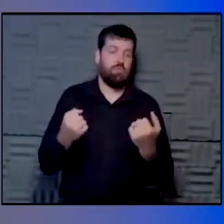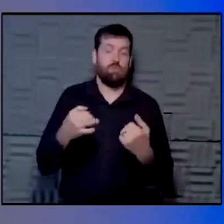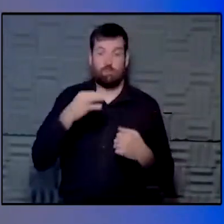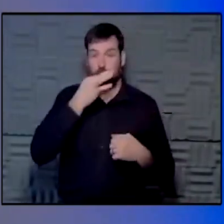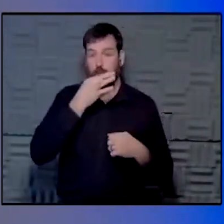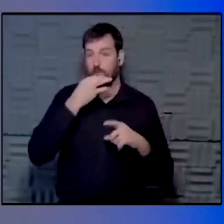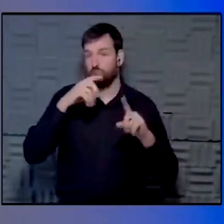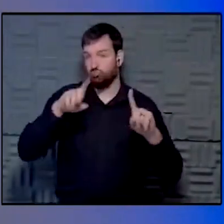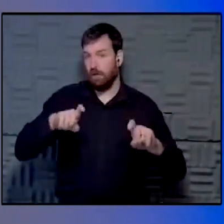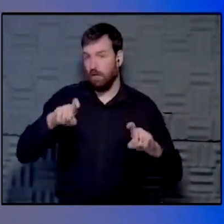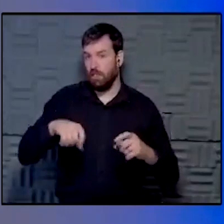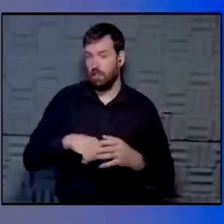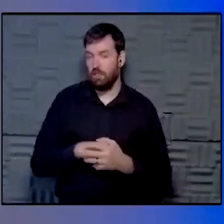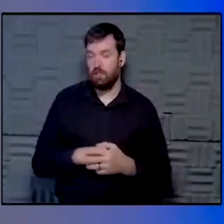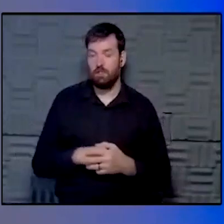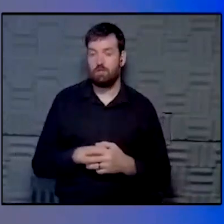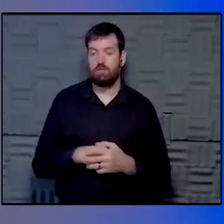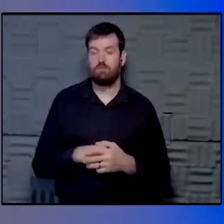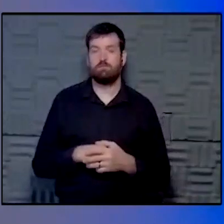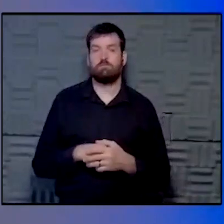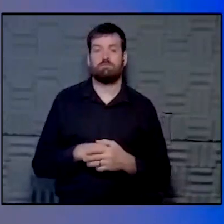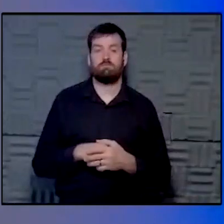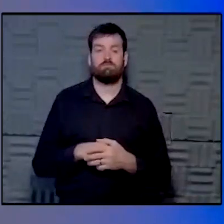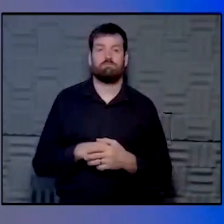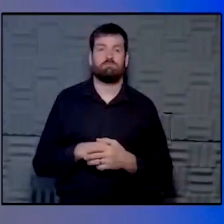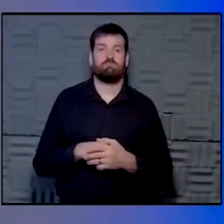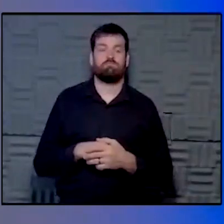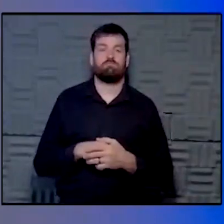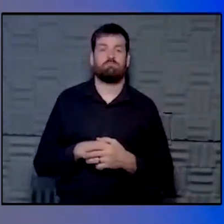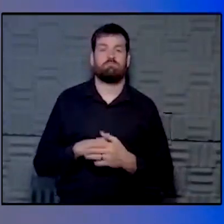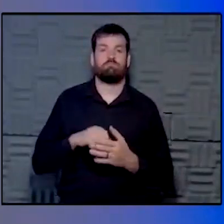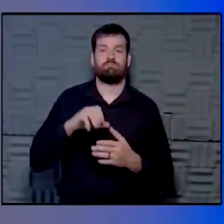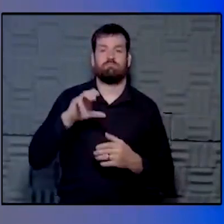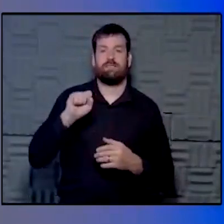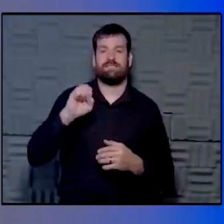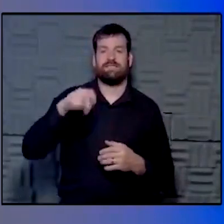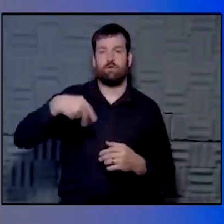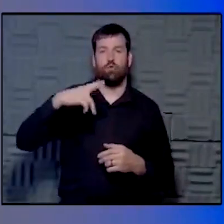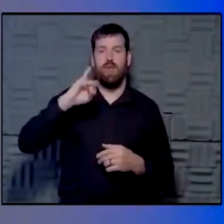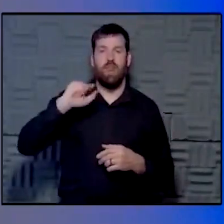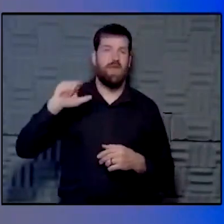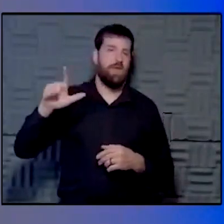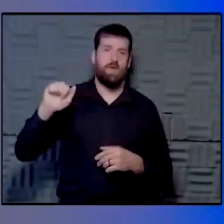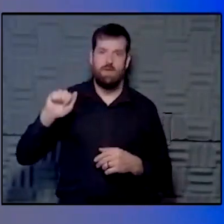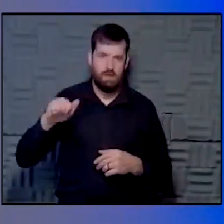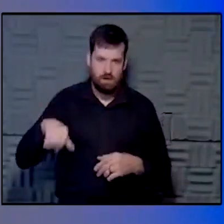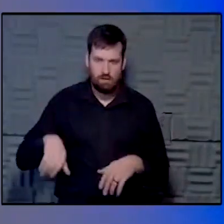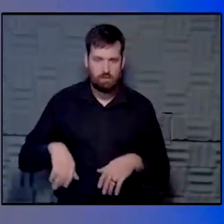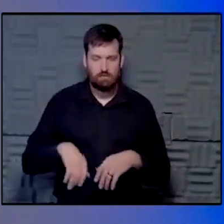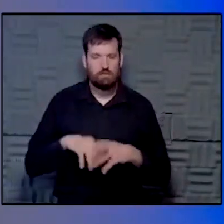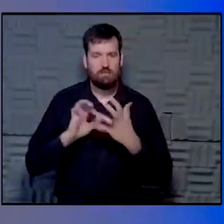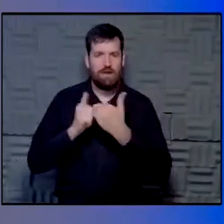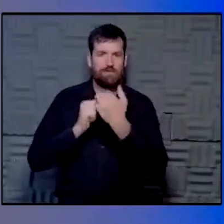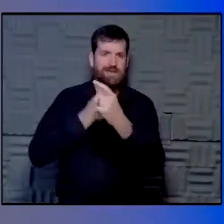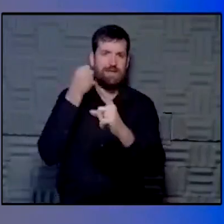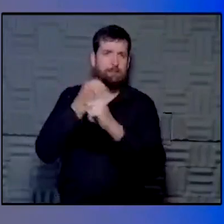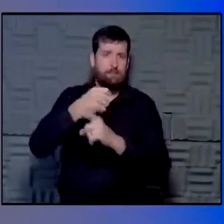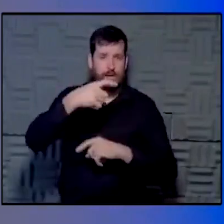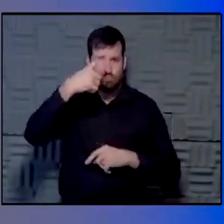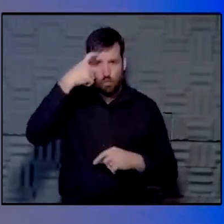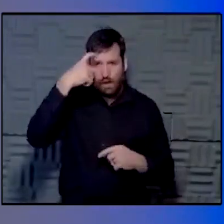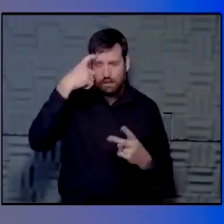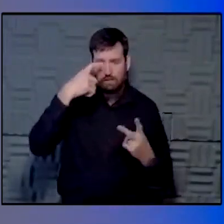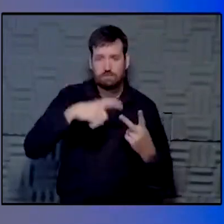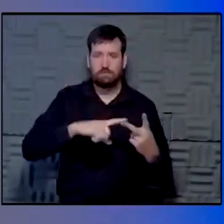rolling out here on how to understand better the sequelae of COVID and the impact that has on our brain,